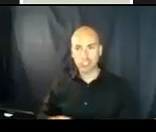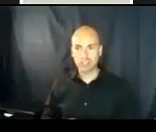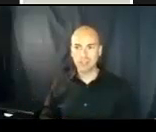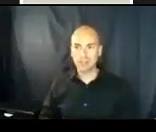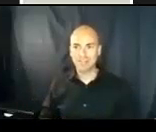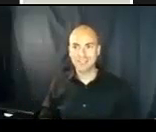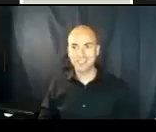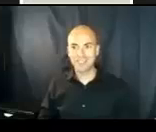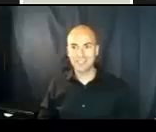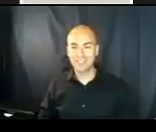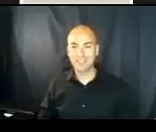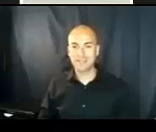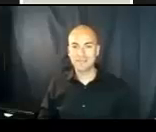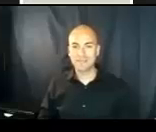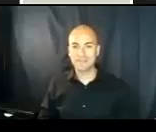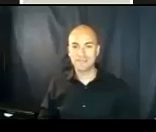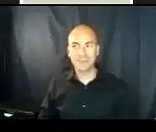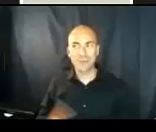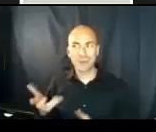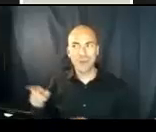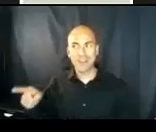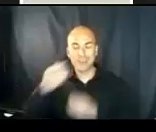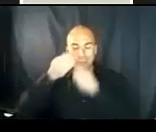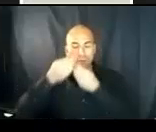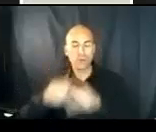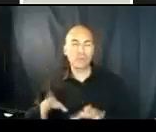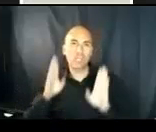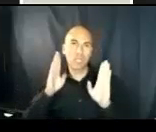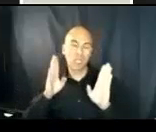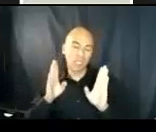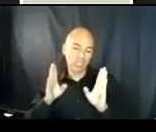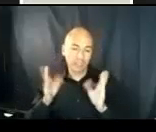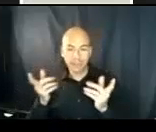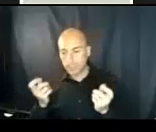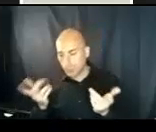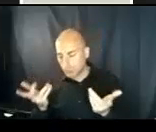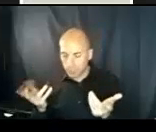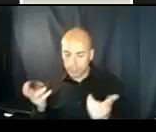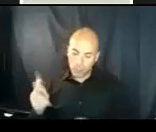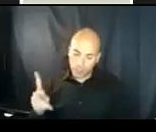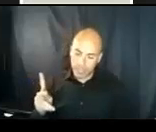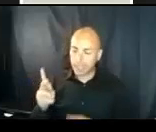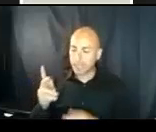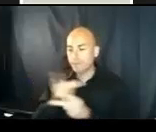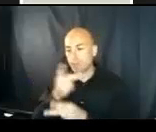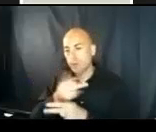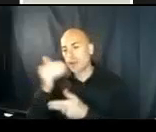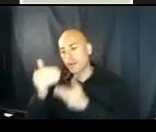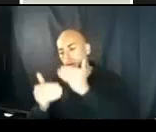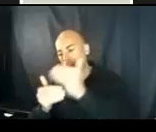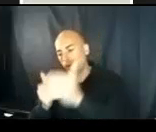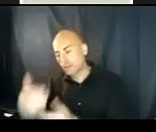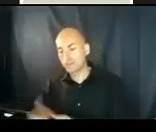provide when you're assessing their learning, whether it's an assignment or a quiz. Super important to add